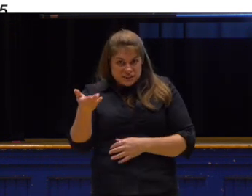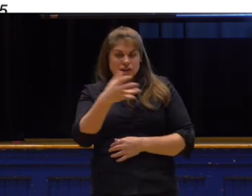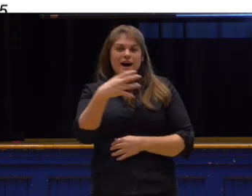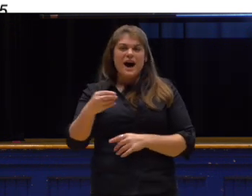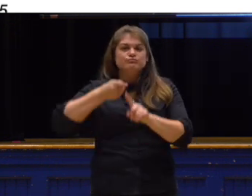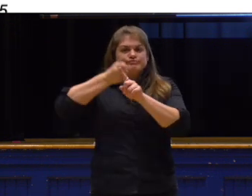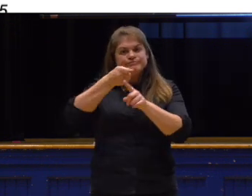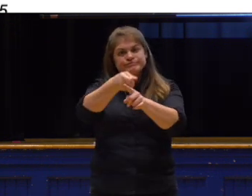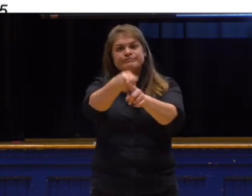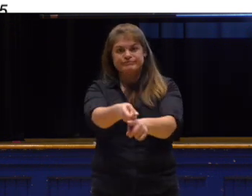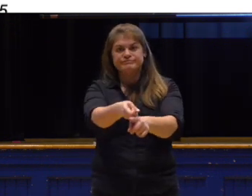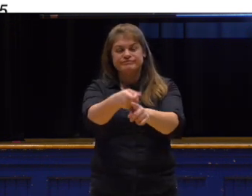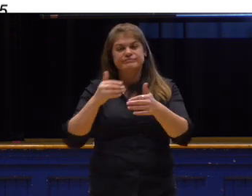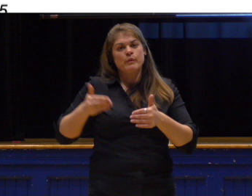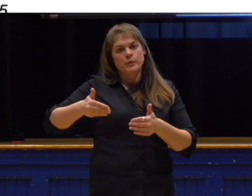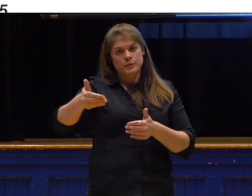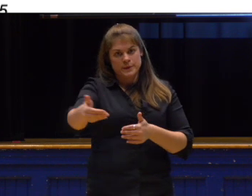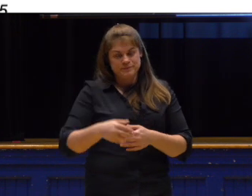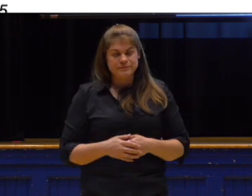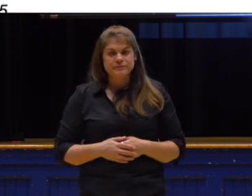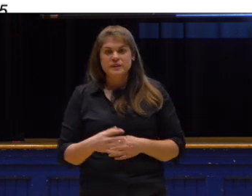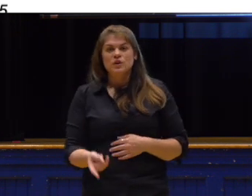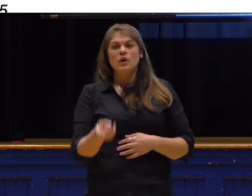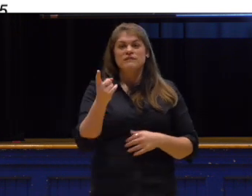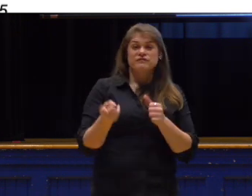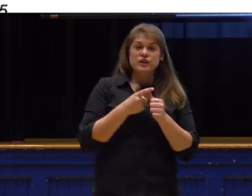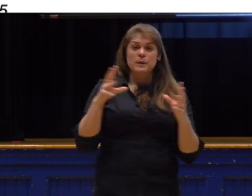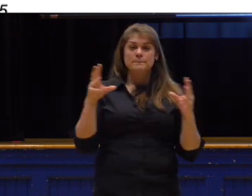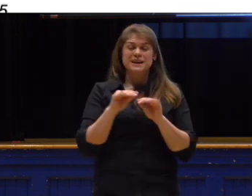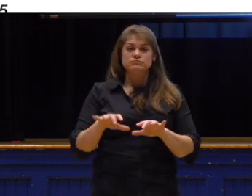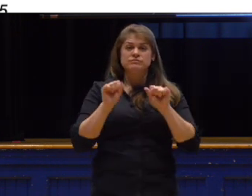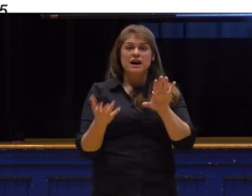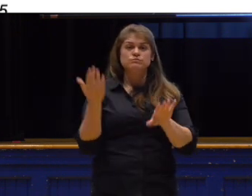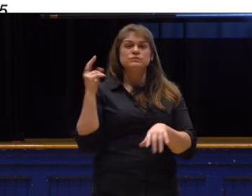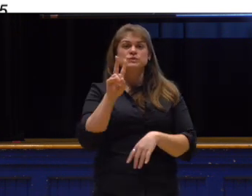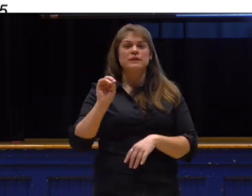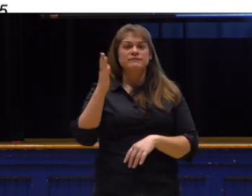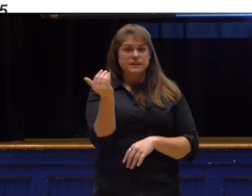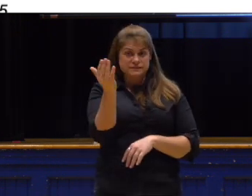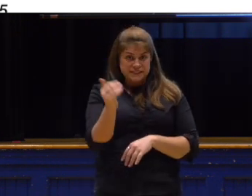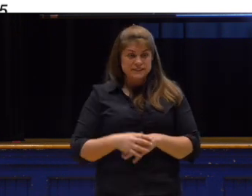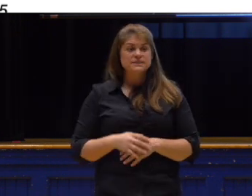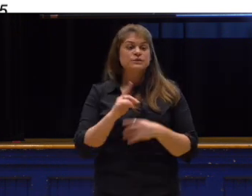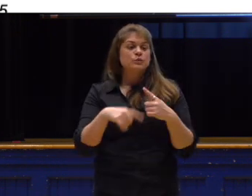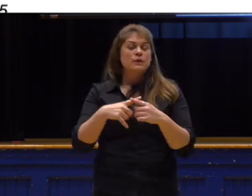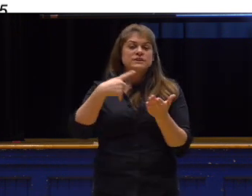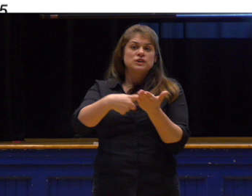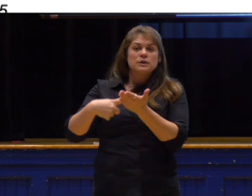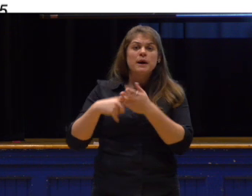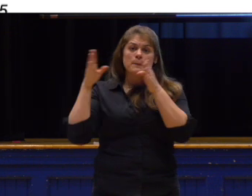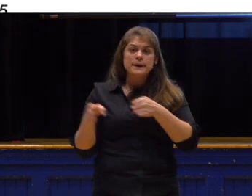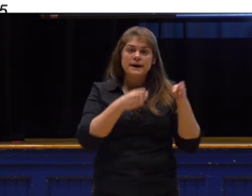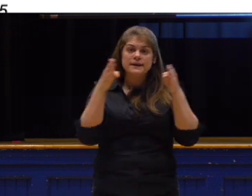and milestones that we've reached. One of our first meetings was back in 2015 when we were talking about the